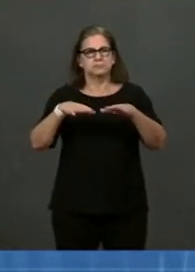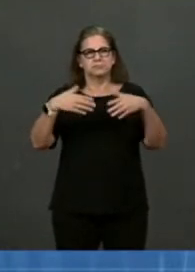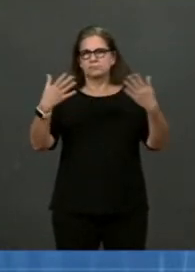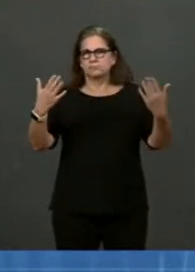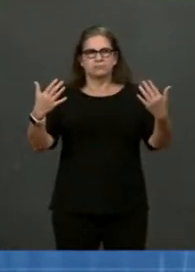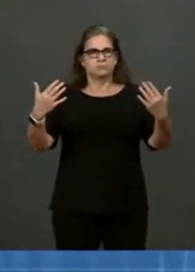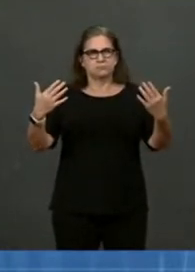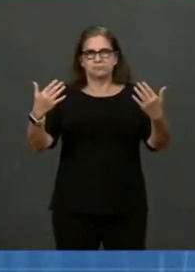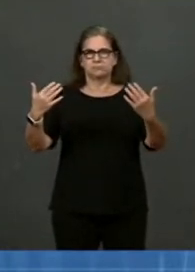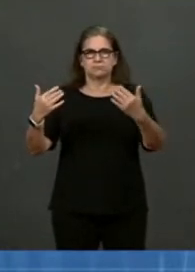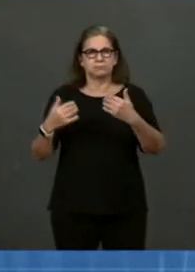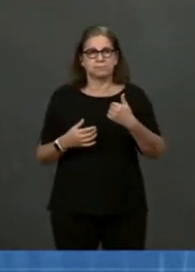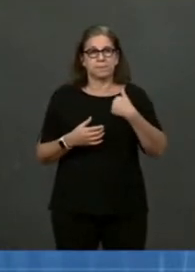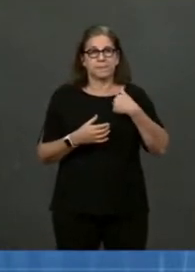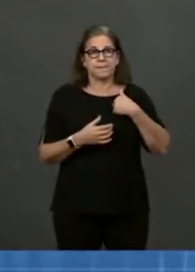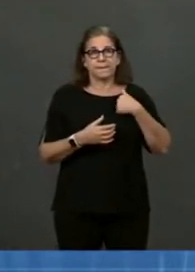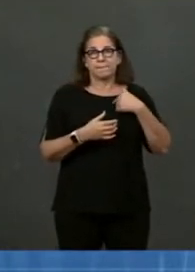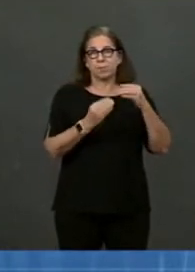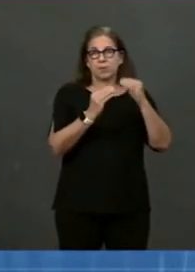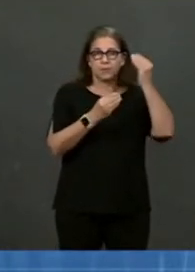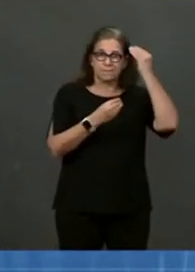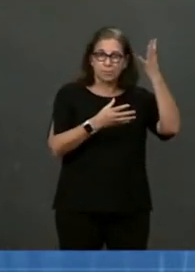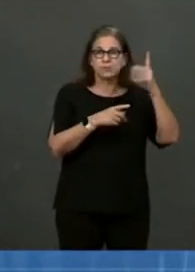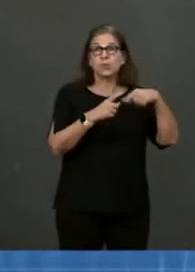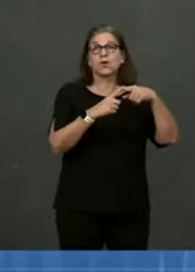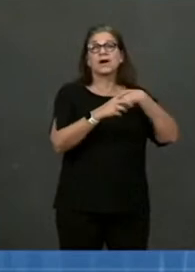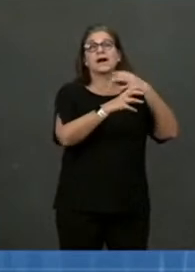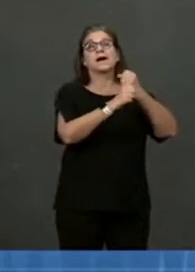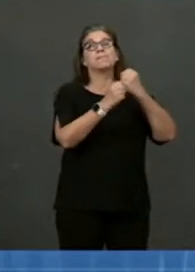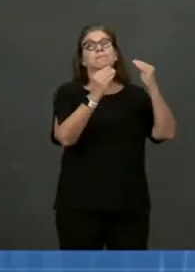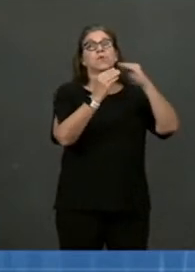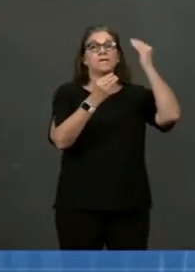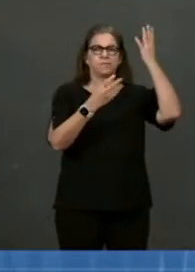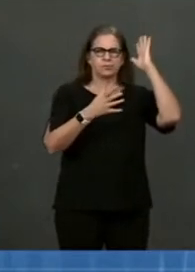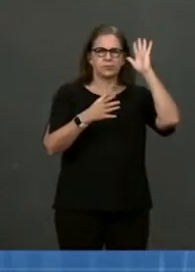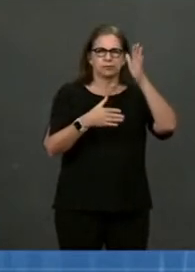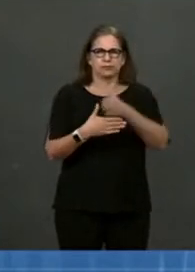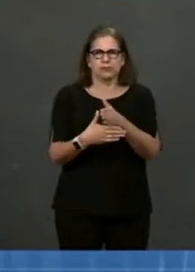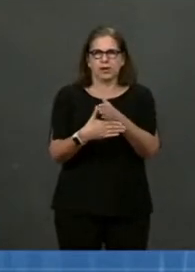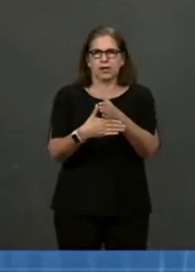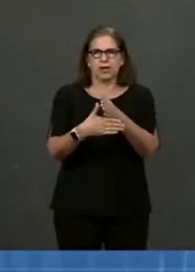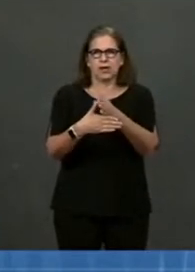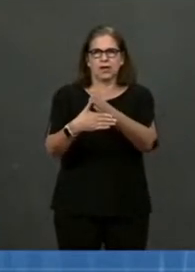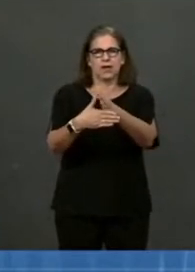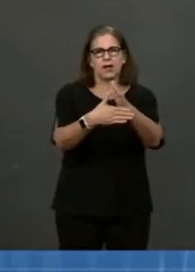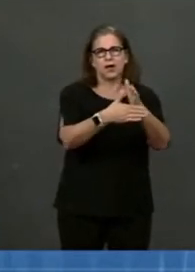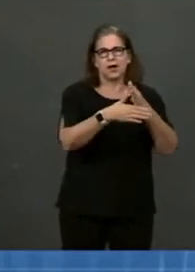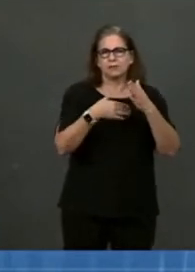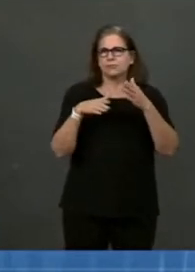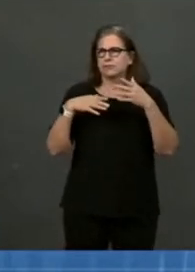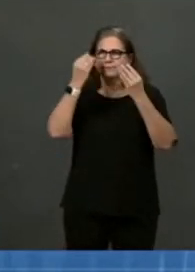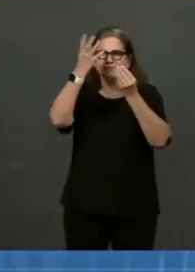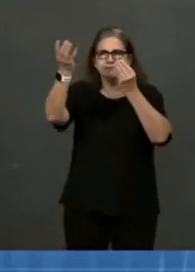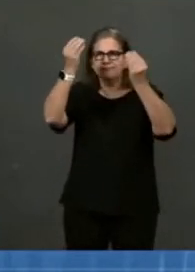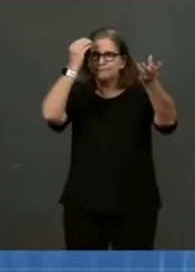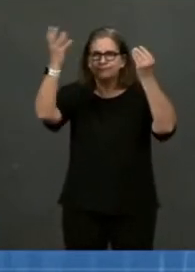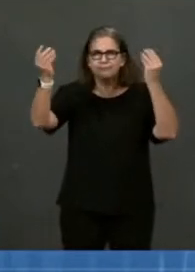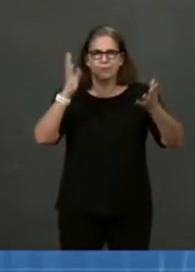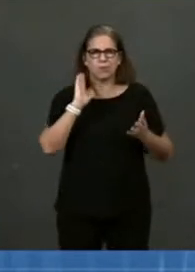our recommendations as soon as we have more data for recommendations for other age groups for the Moderna and